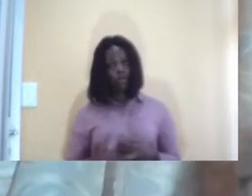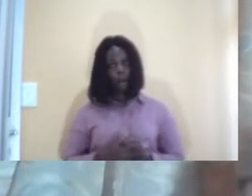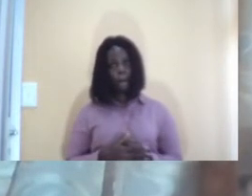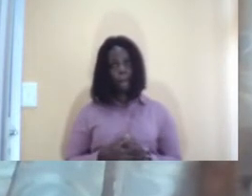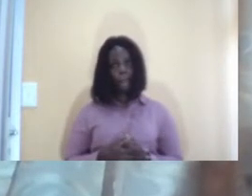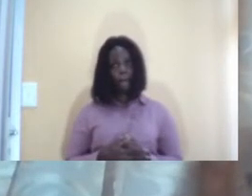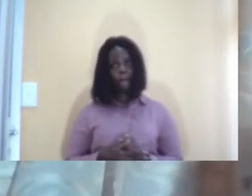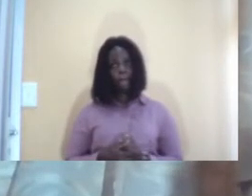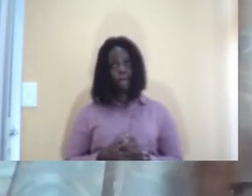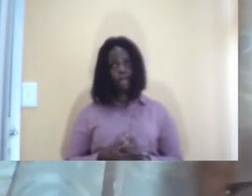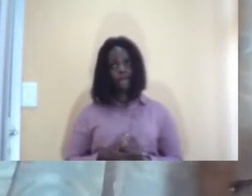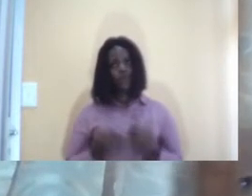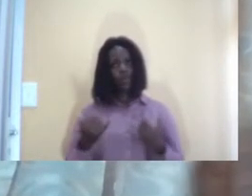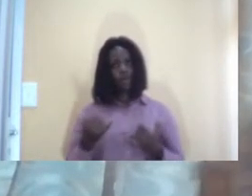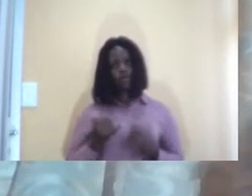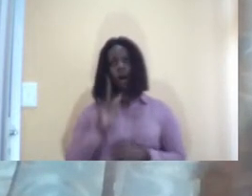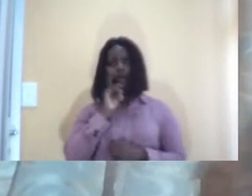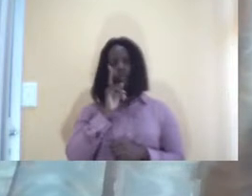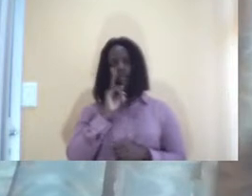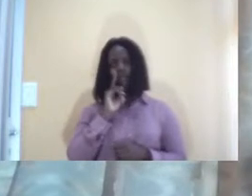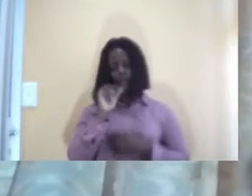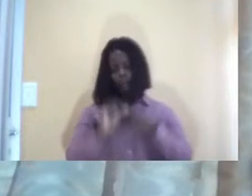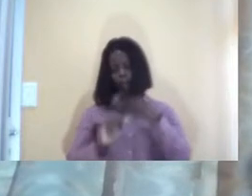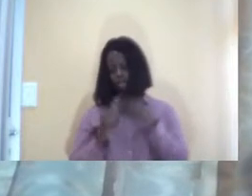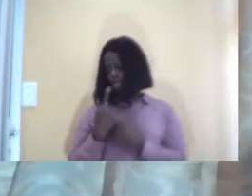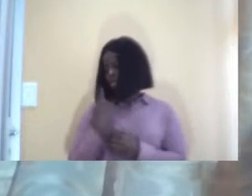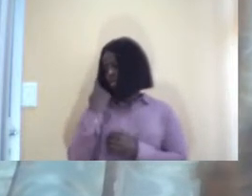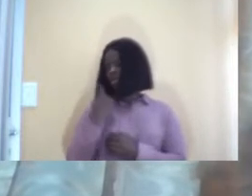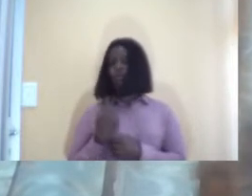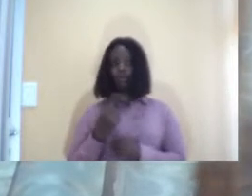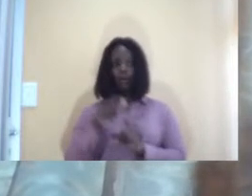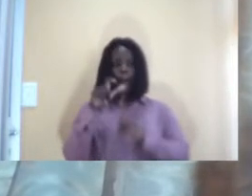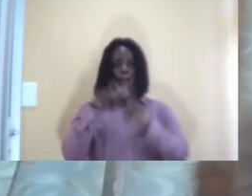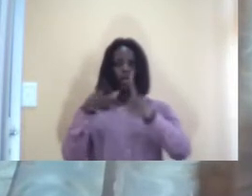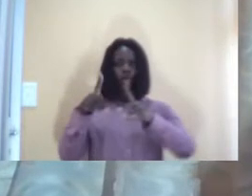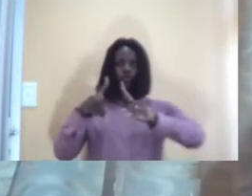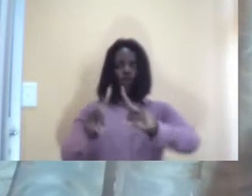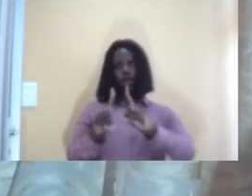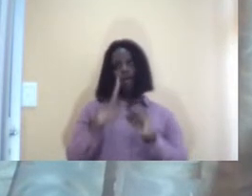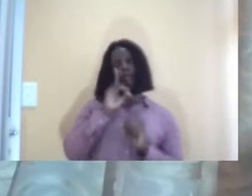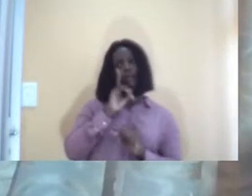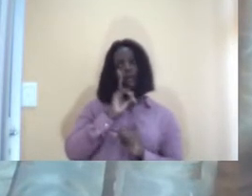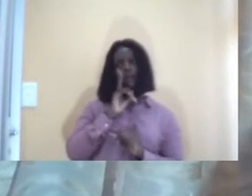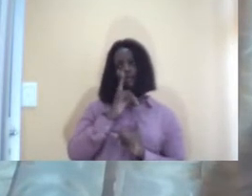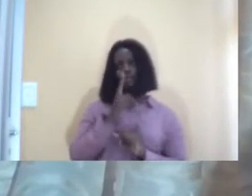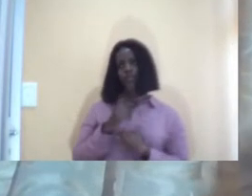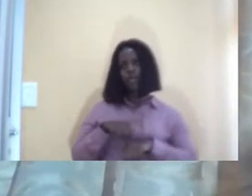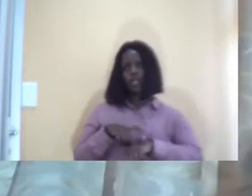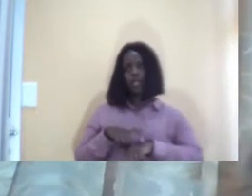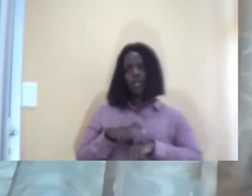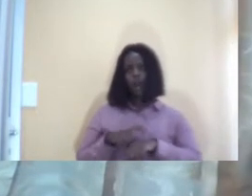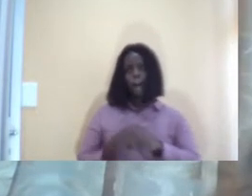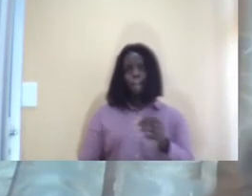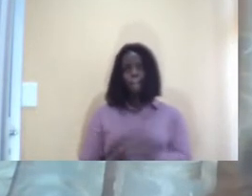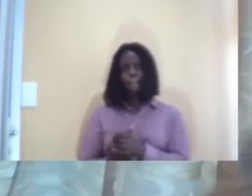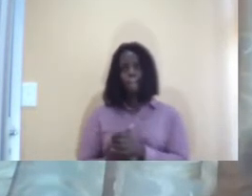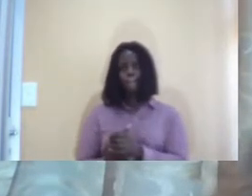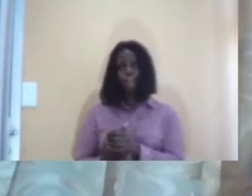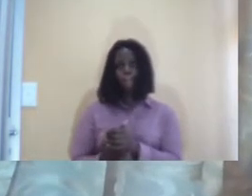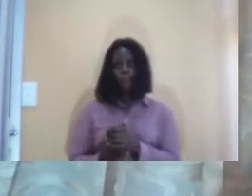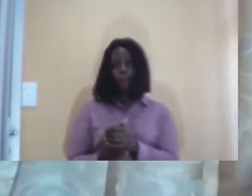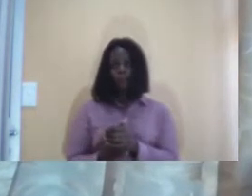we have witnessed in the past few months. Sihlalo, kubalulekile ukuthi sisho ukuthi ngesikhathi kwenzeka